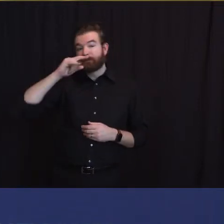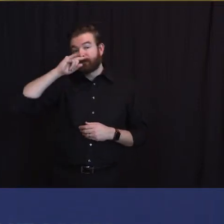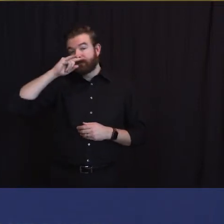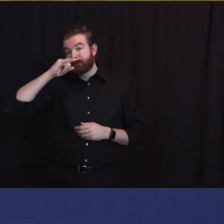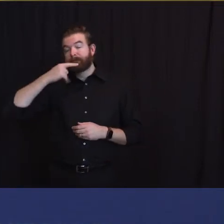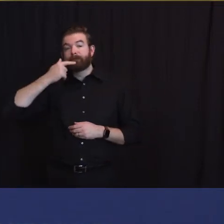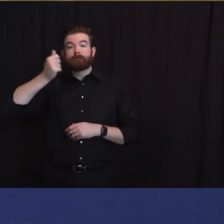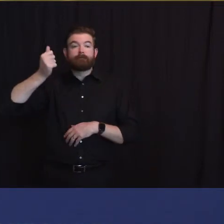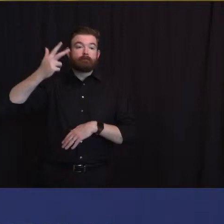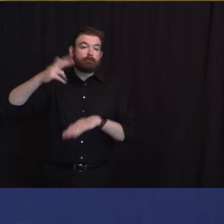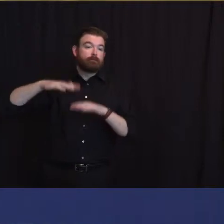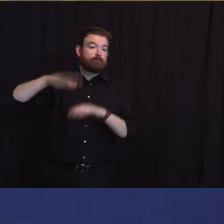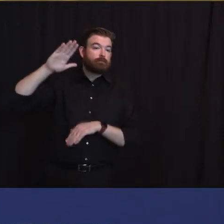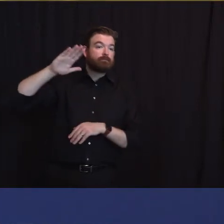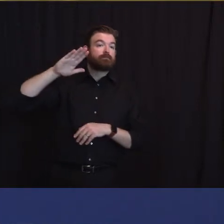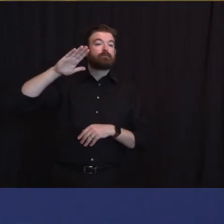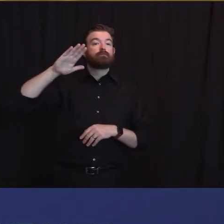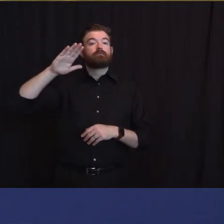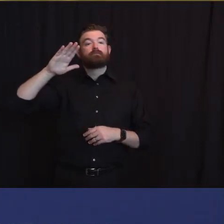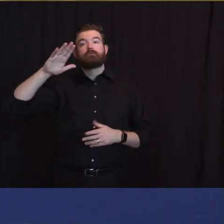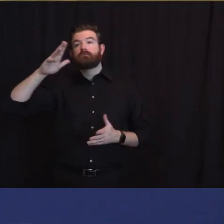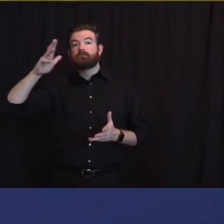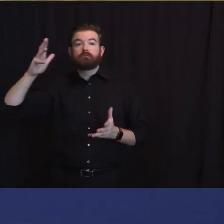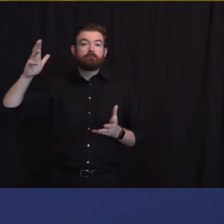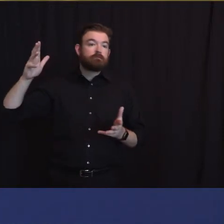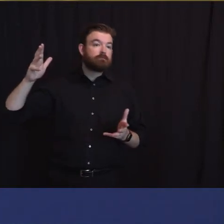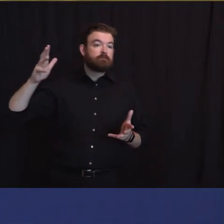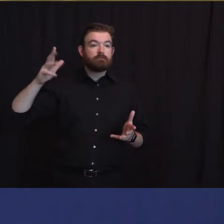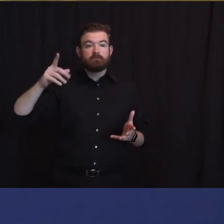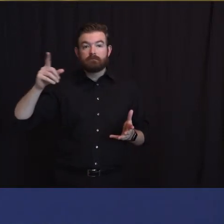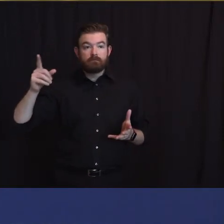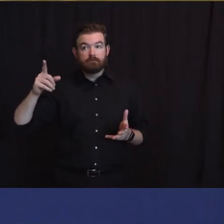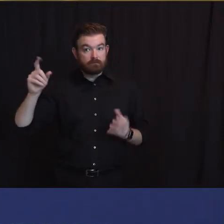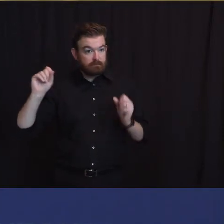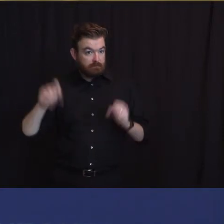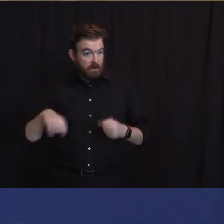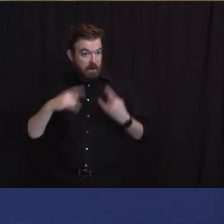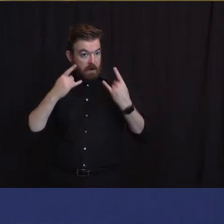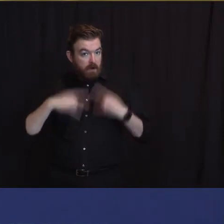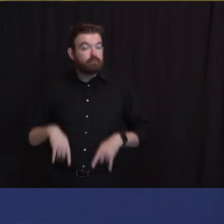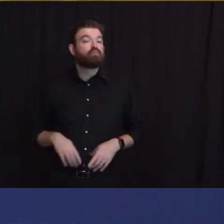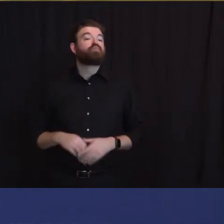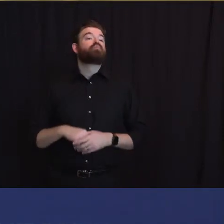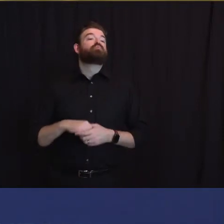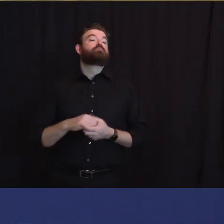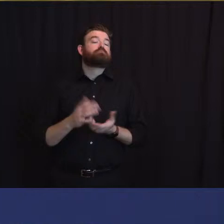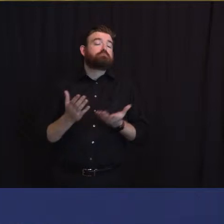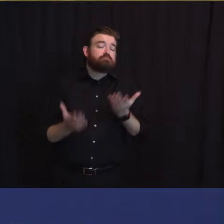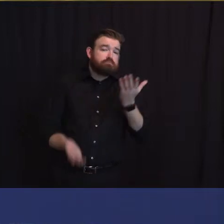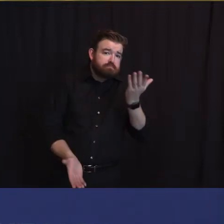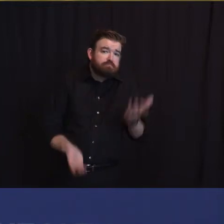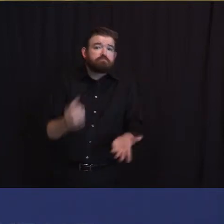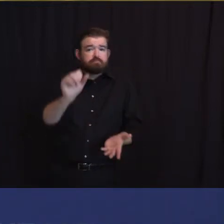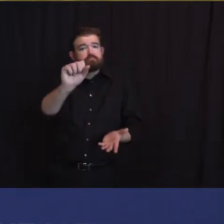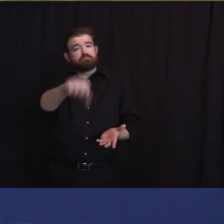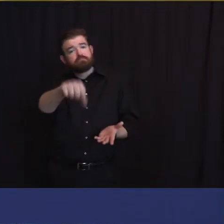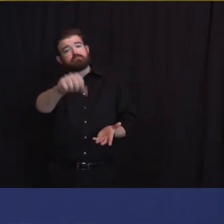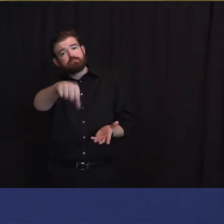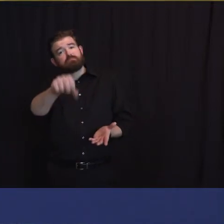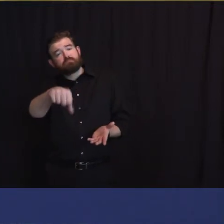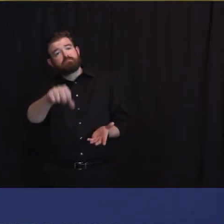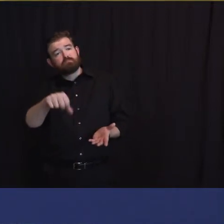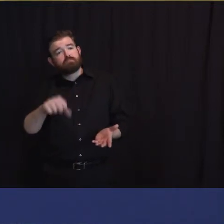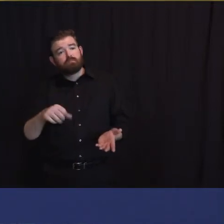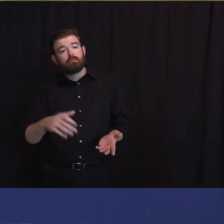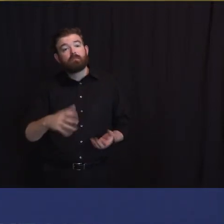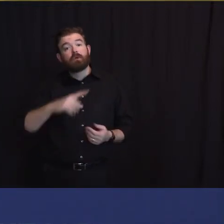or will have had more time on the clock? I'll bet you whenever it is, my guess is the answer to that's probably yes, I would guess. And I think the summer camp